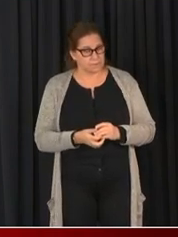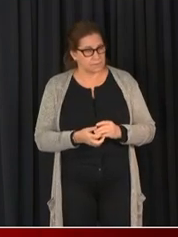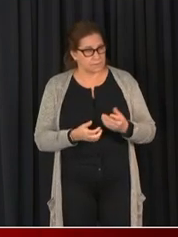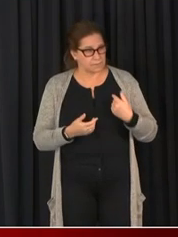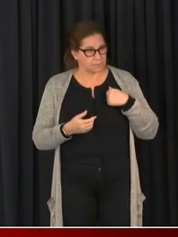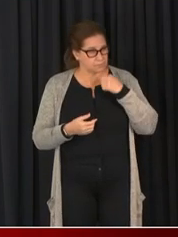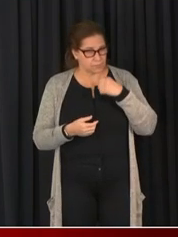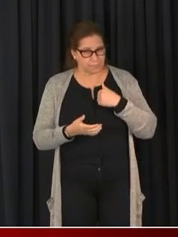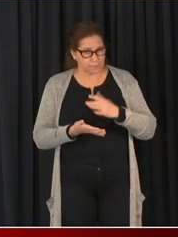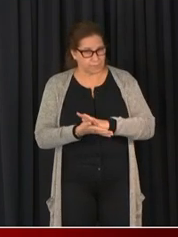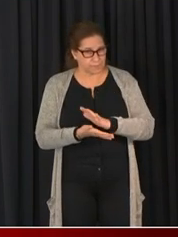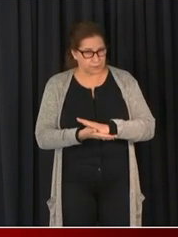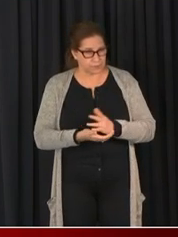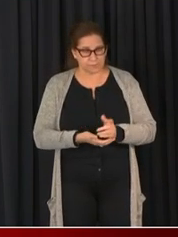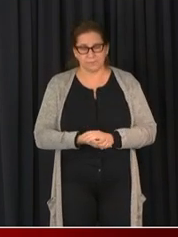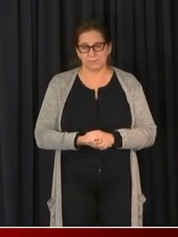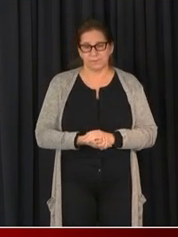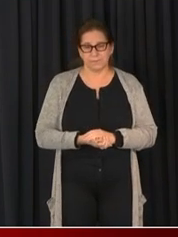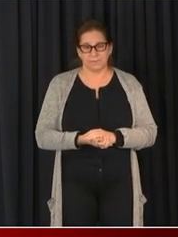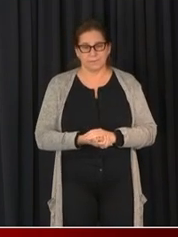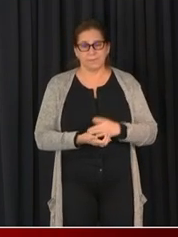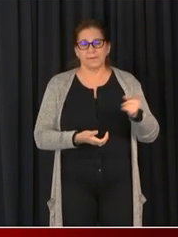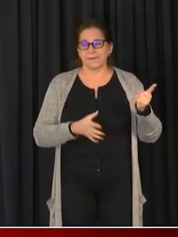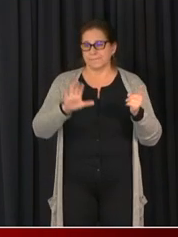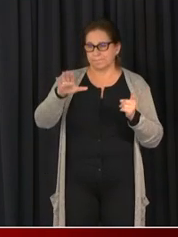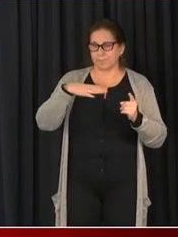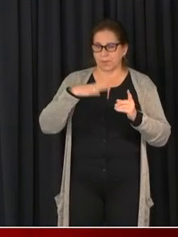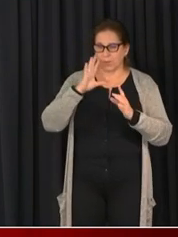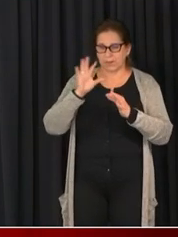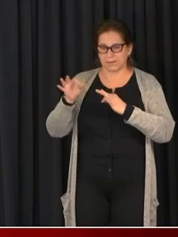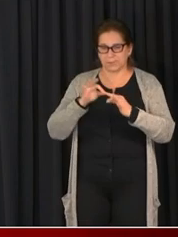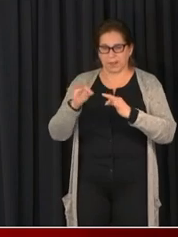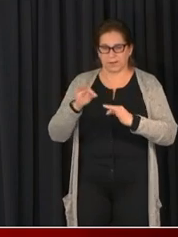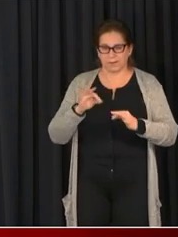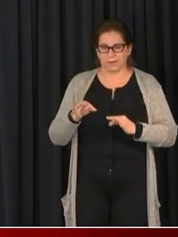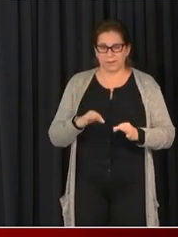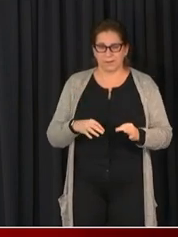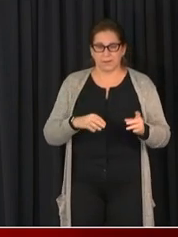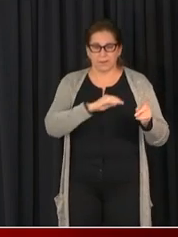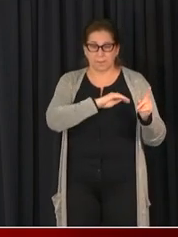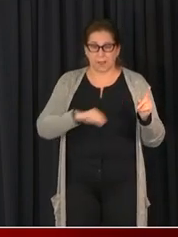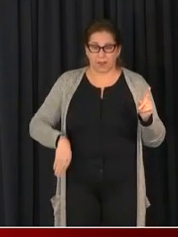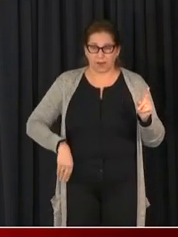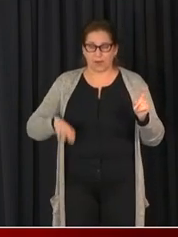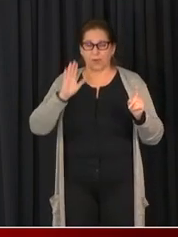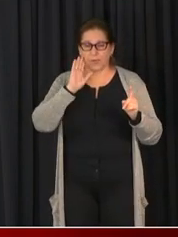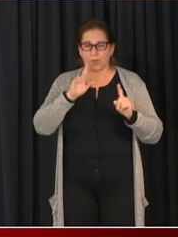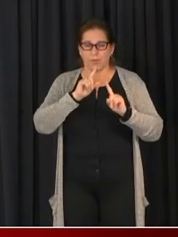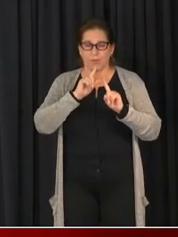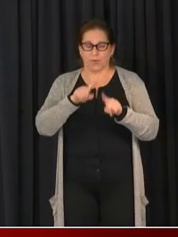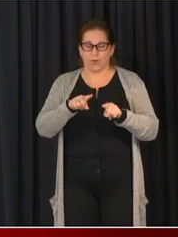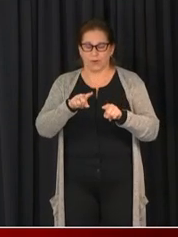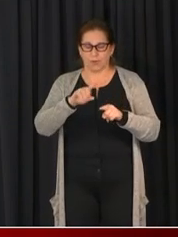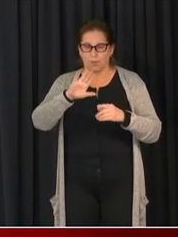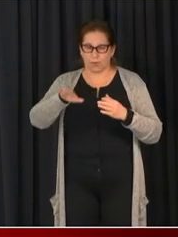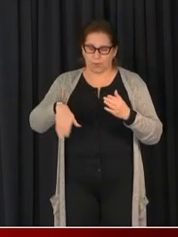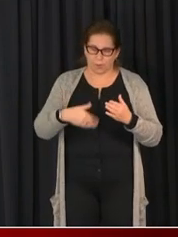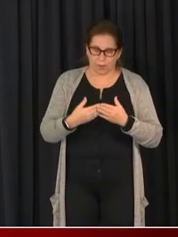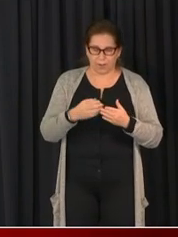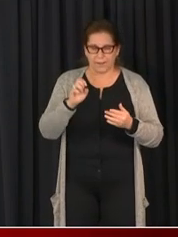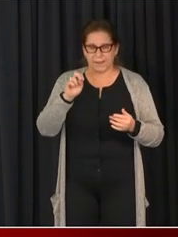data? Yeah, so we will lay out in the mayor's order all the enforcement mechanisms for